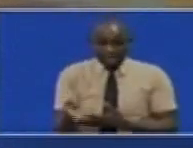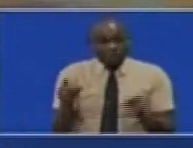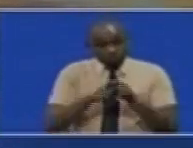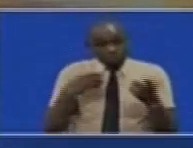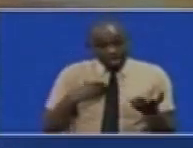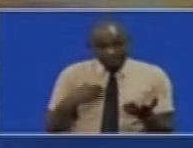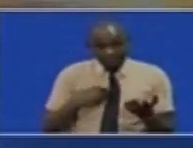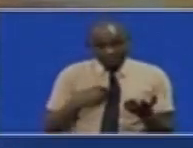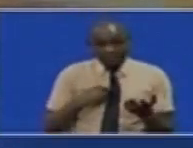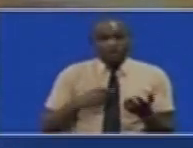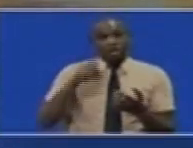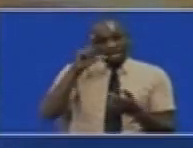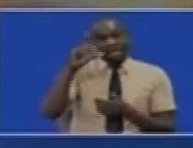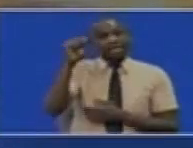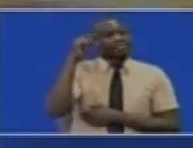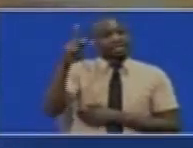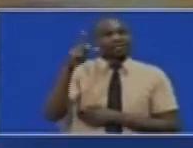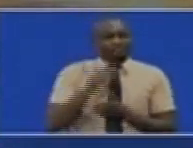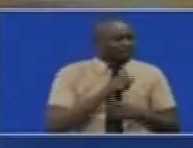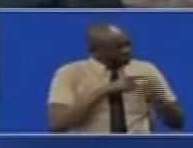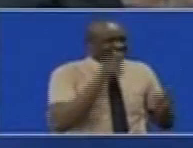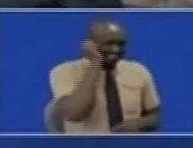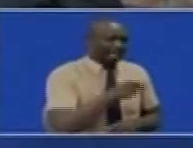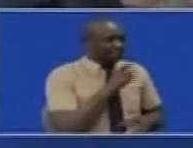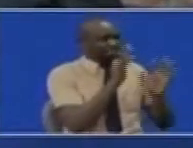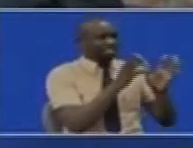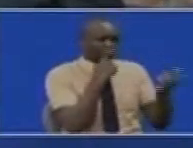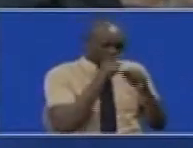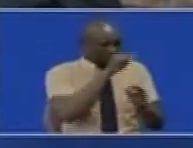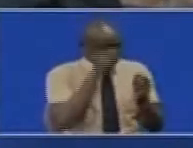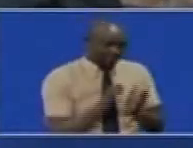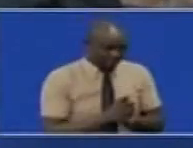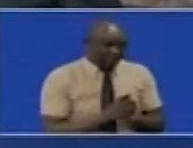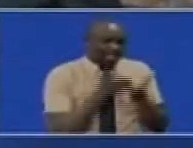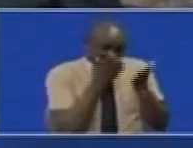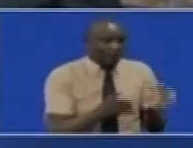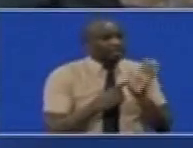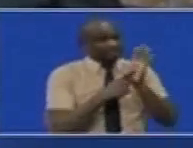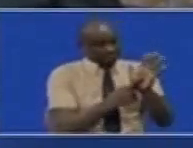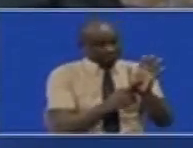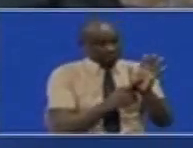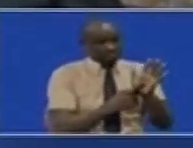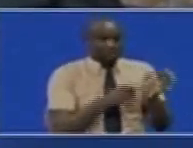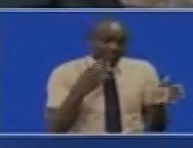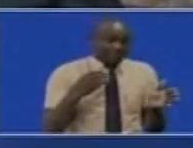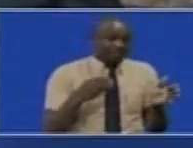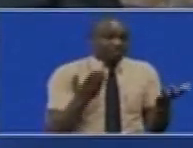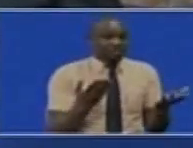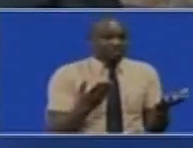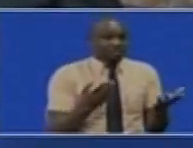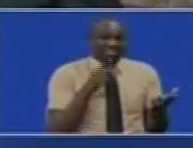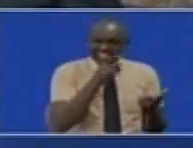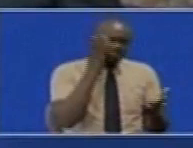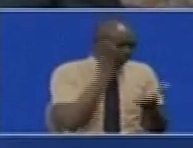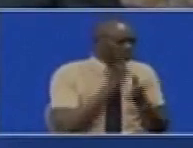the president of the Law Society of Kenya. But Judge, let me jump in. Let's talk specifics in as far as, for example, prosecutors are concerned, because that's a real